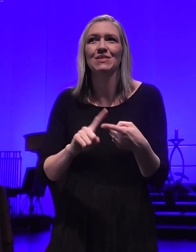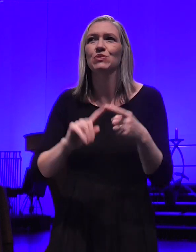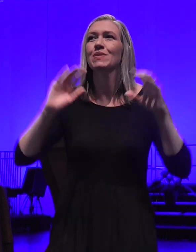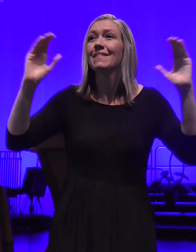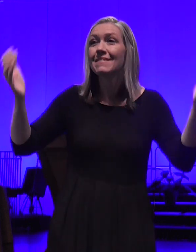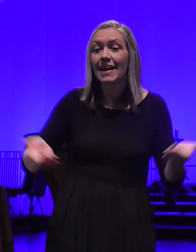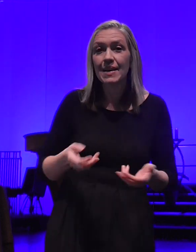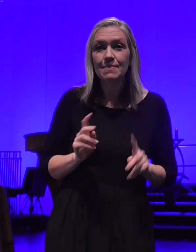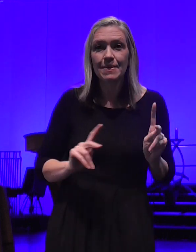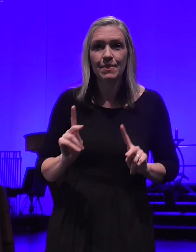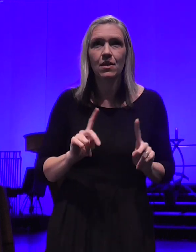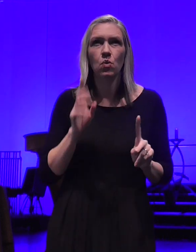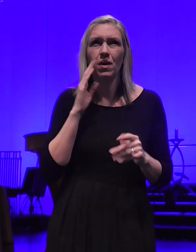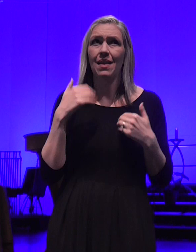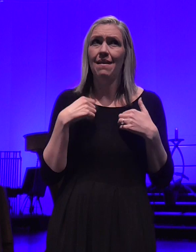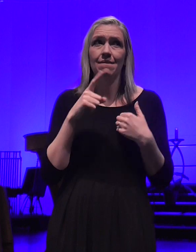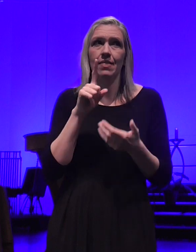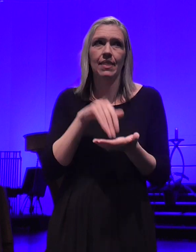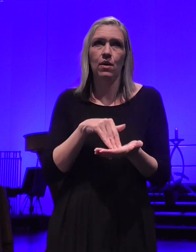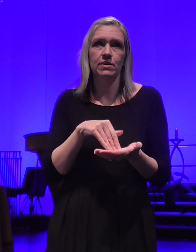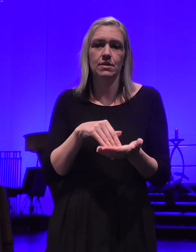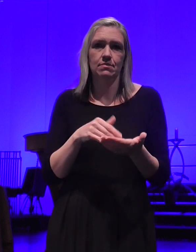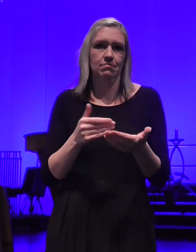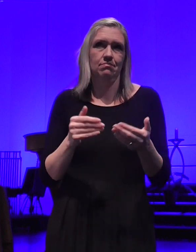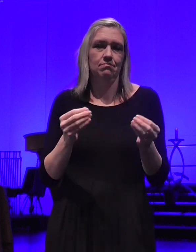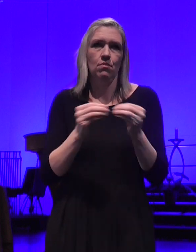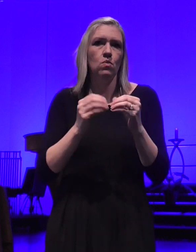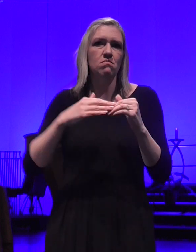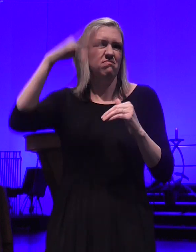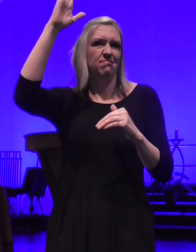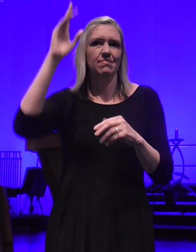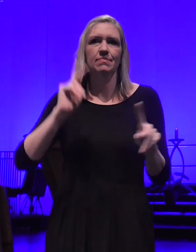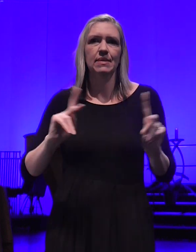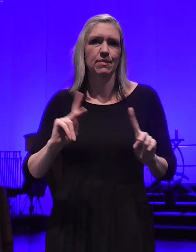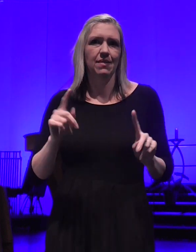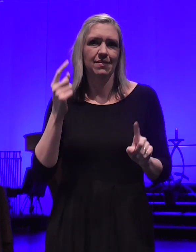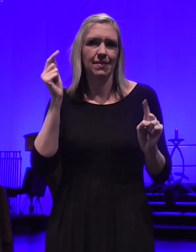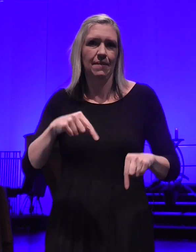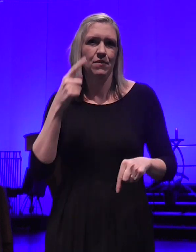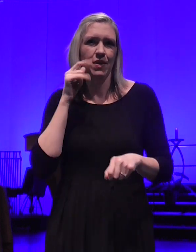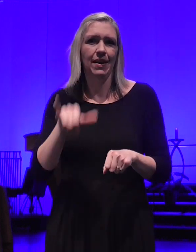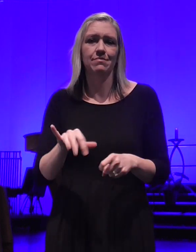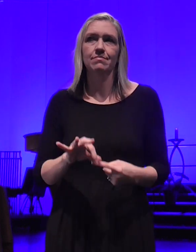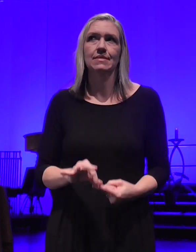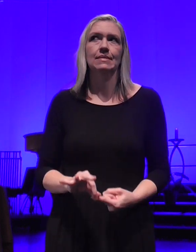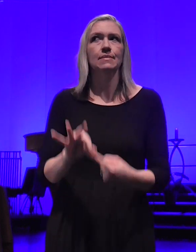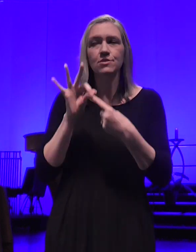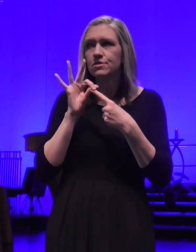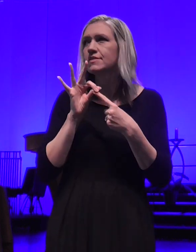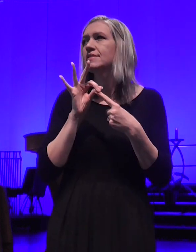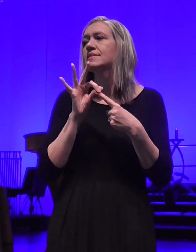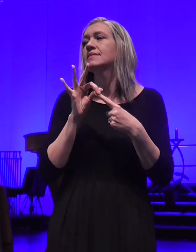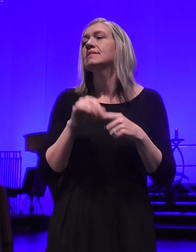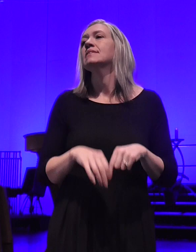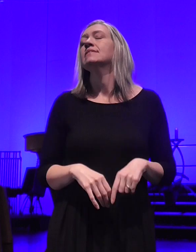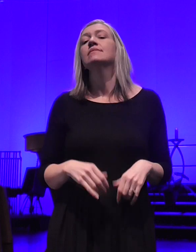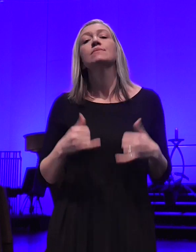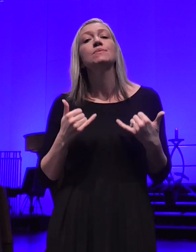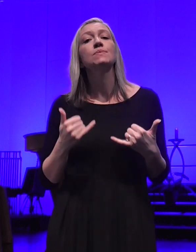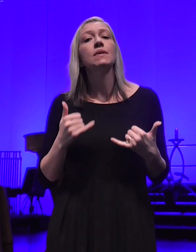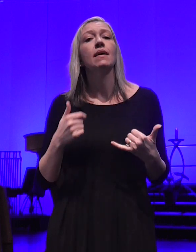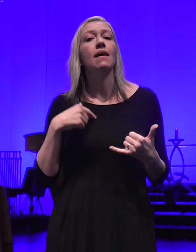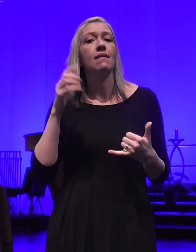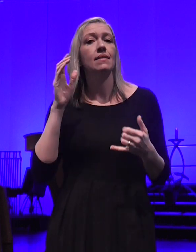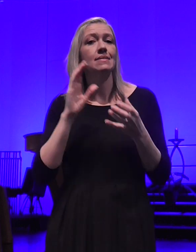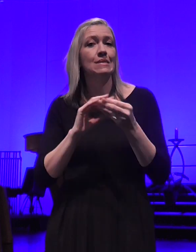invite folks to. We'll have thousands of people here for those, and it's always a special time. I get to speak today. The